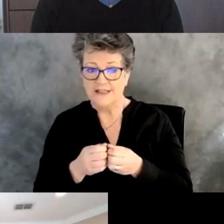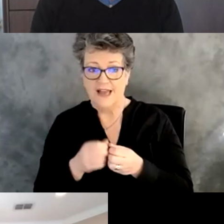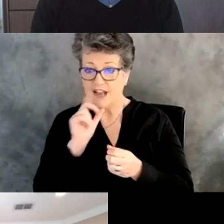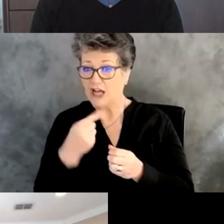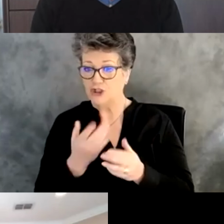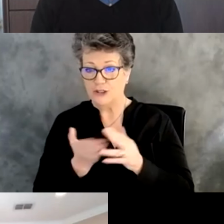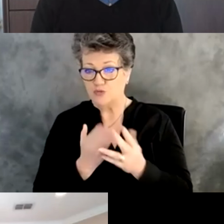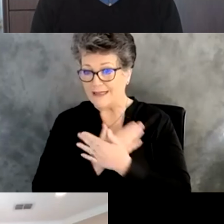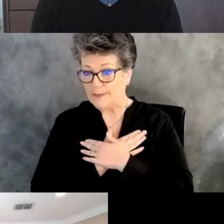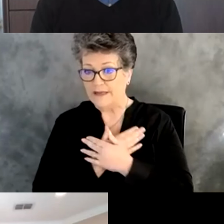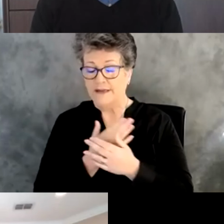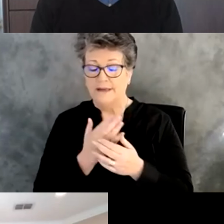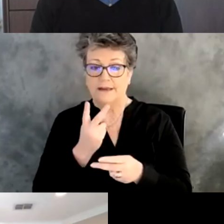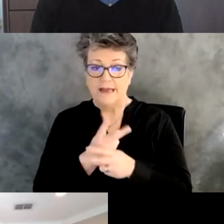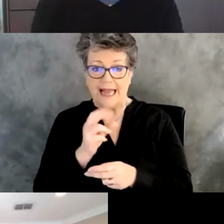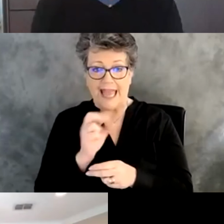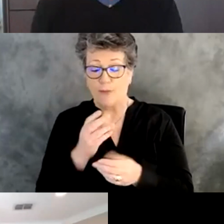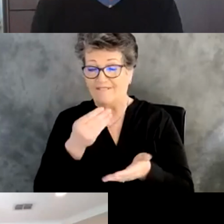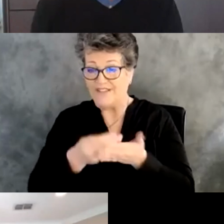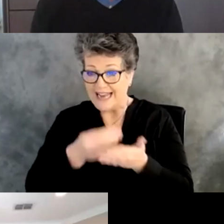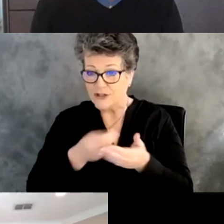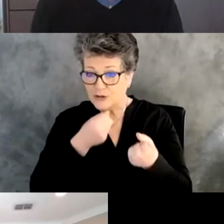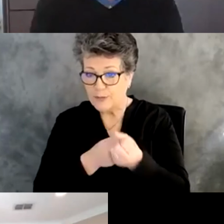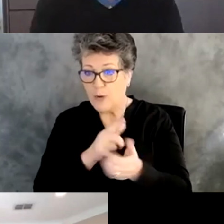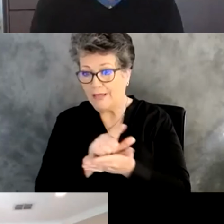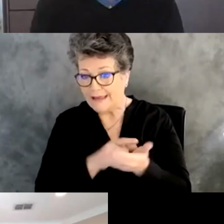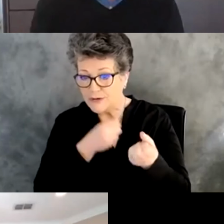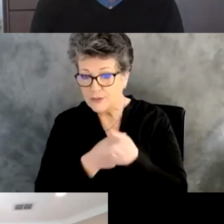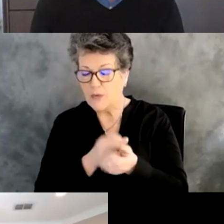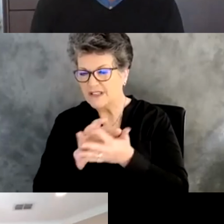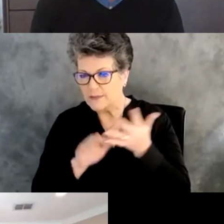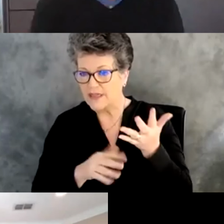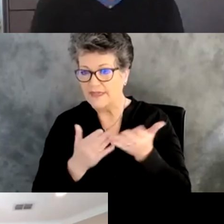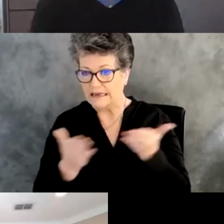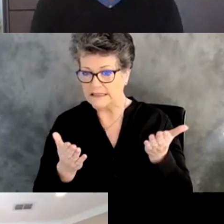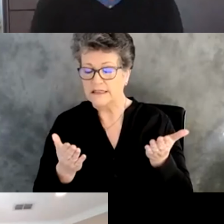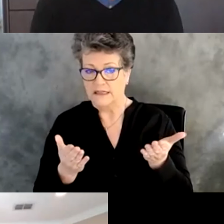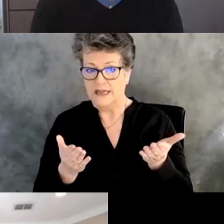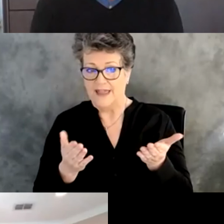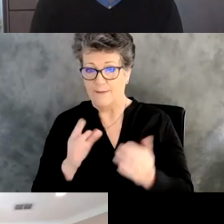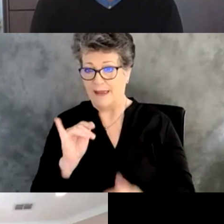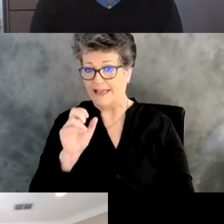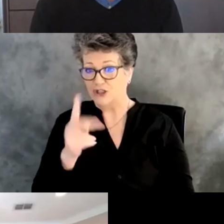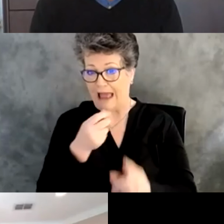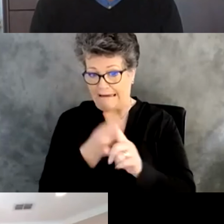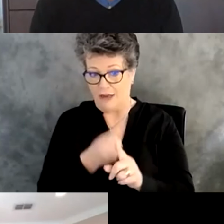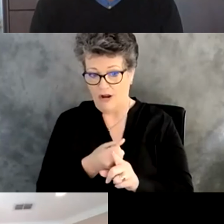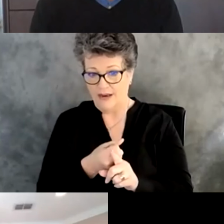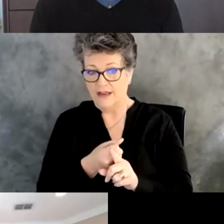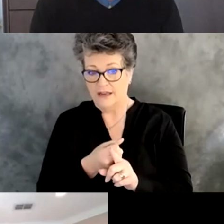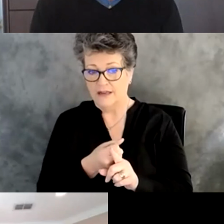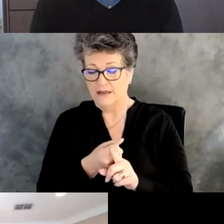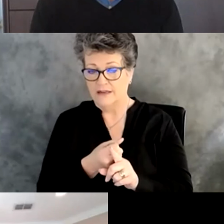respite care, but things like financial support, legal support, some of the stuff maybe that Jack hit on, folks